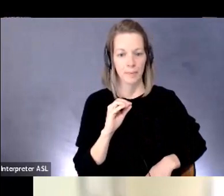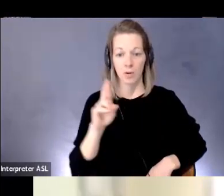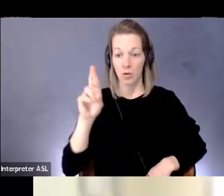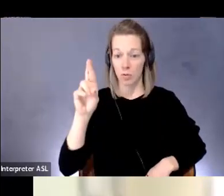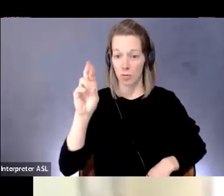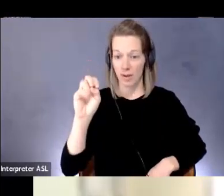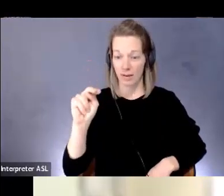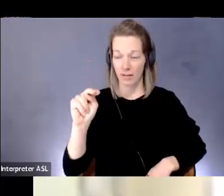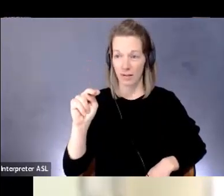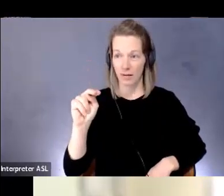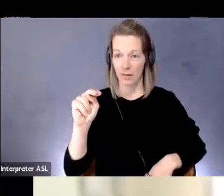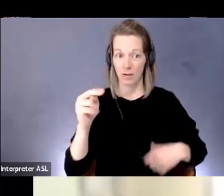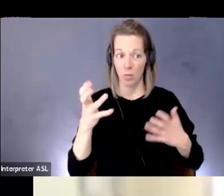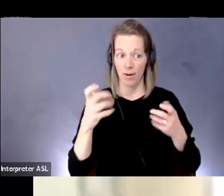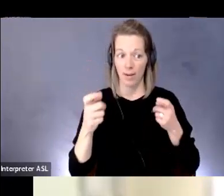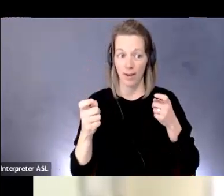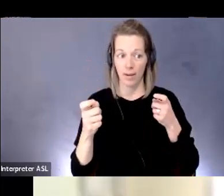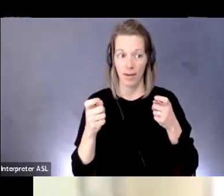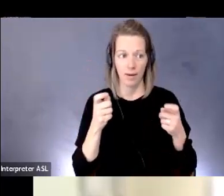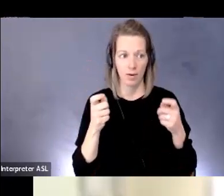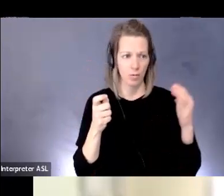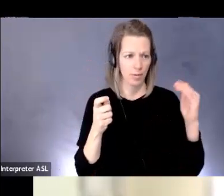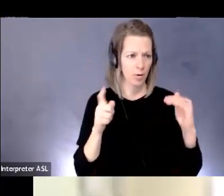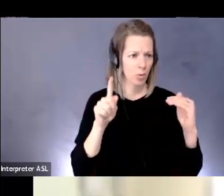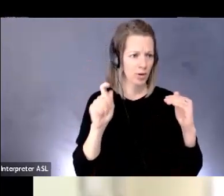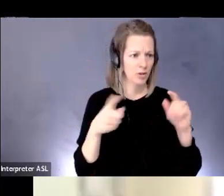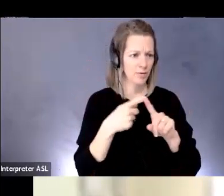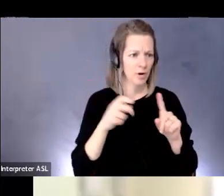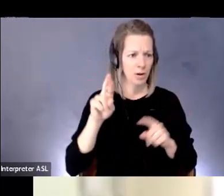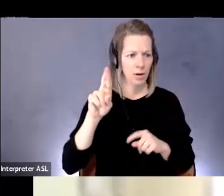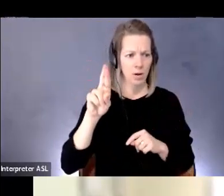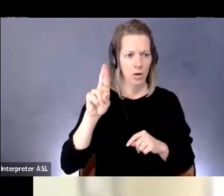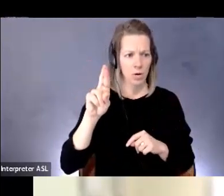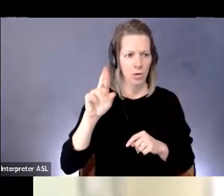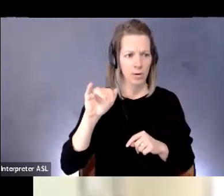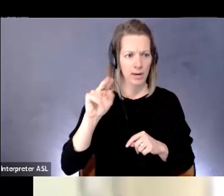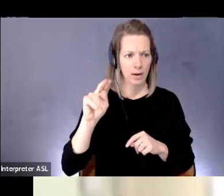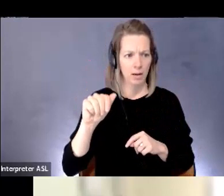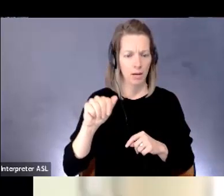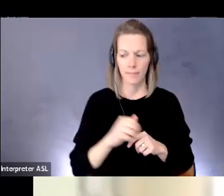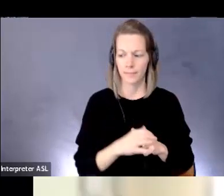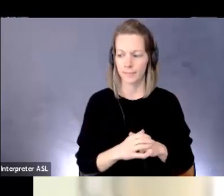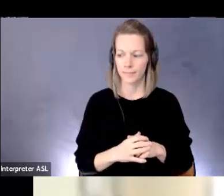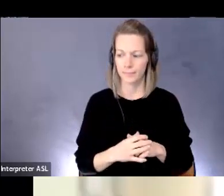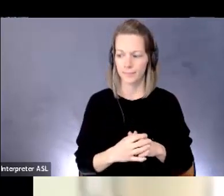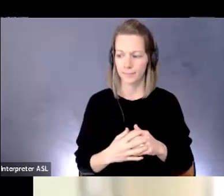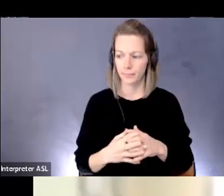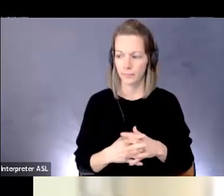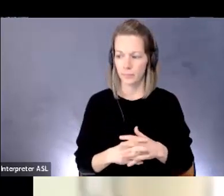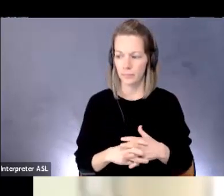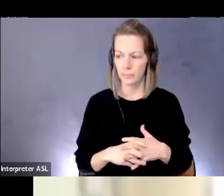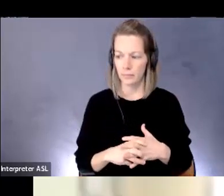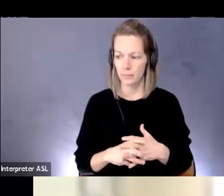Ren, do you want to handle the questions from Rena or?